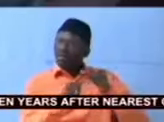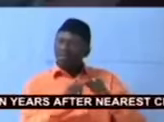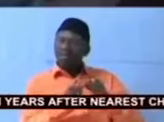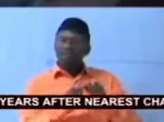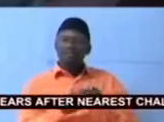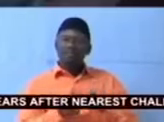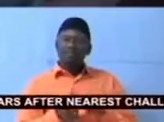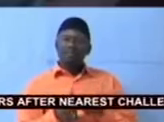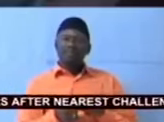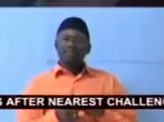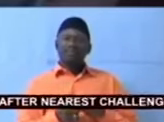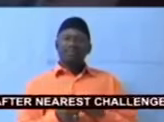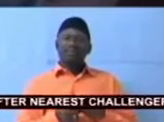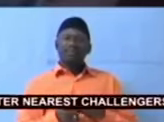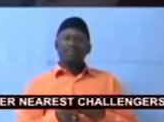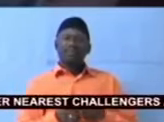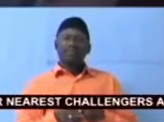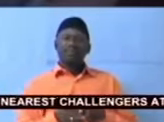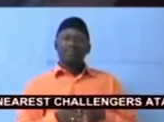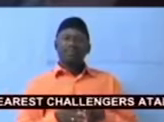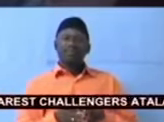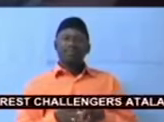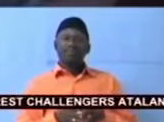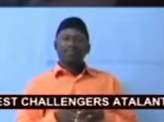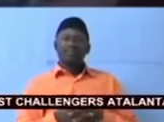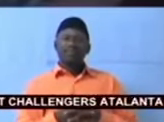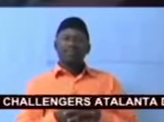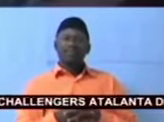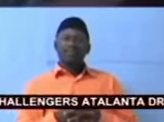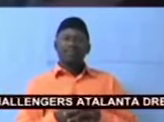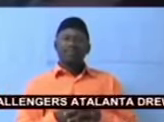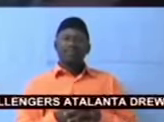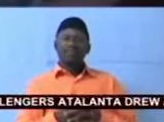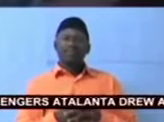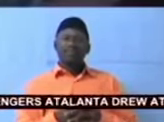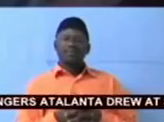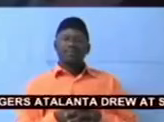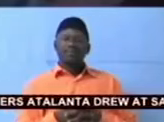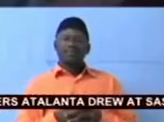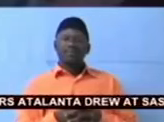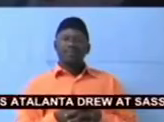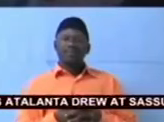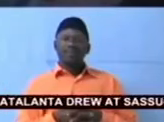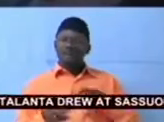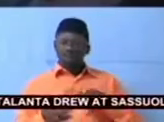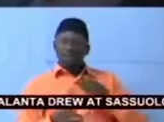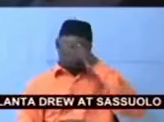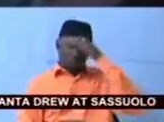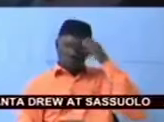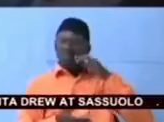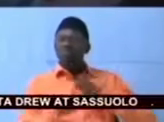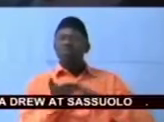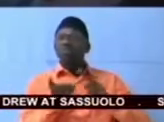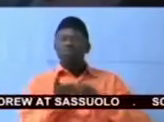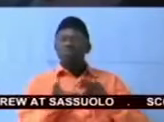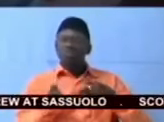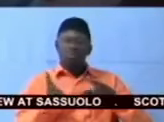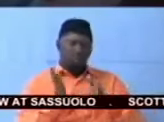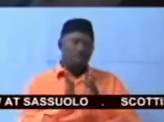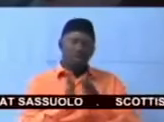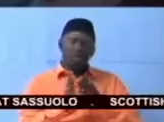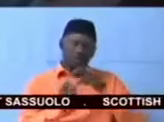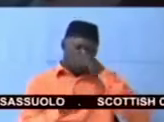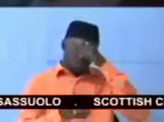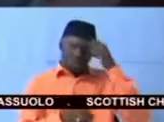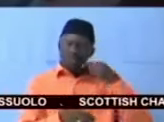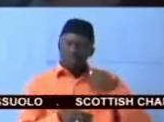fatale ku bu ba. I was carrying on my normal duties as a magistrate. Mangi don dem suma liggey comme ni